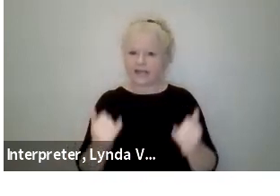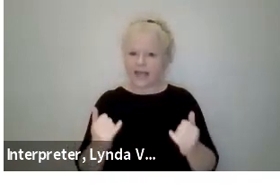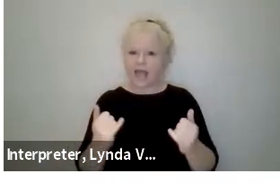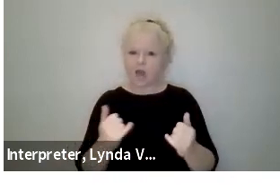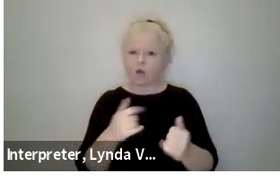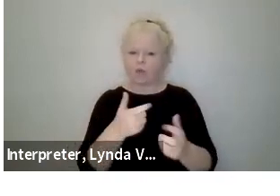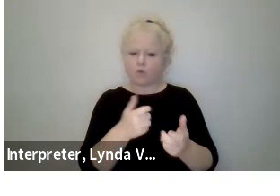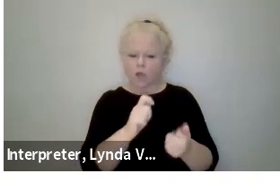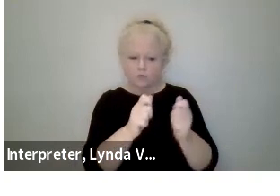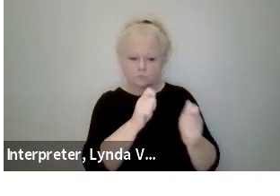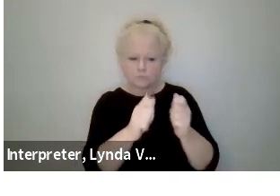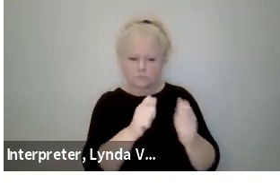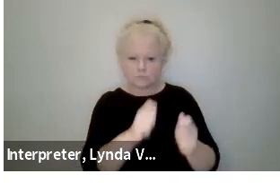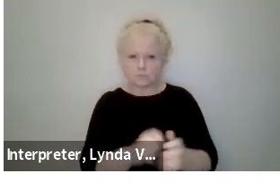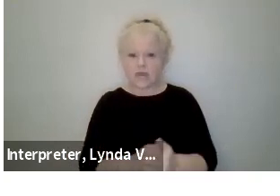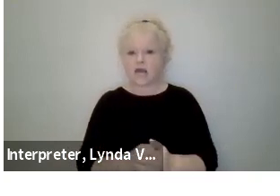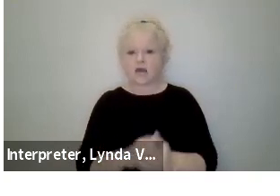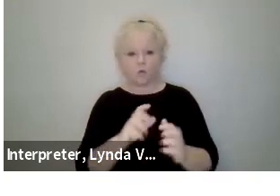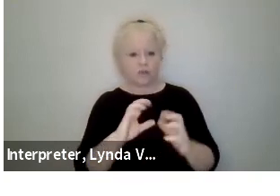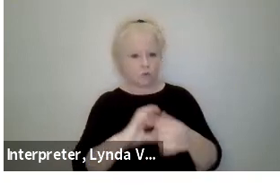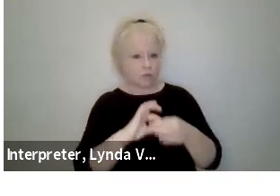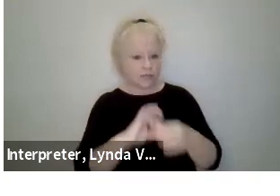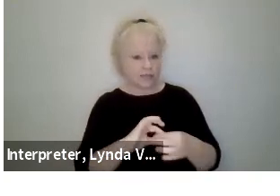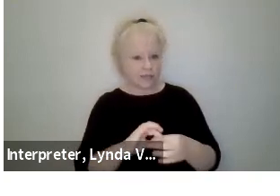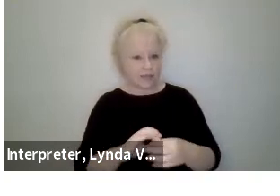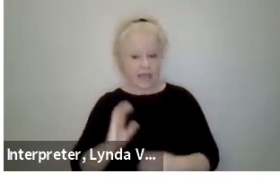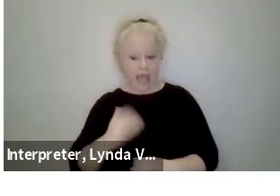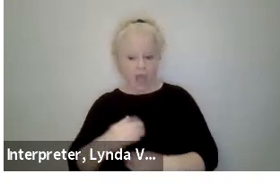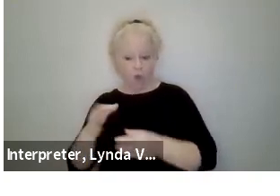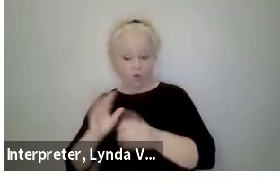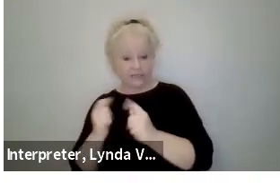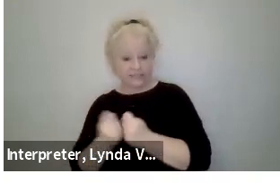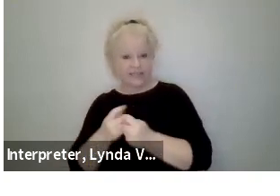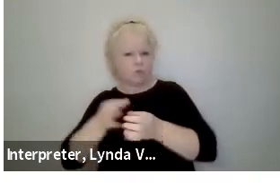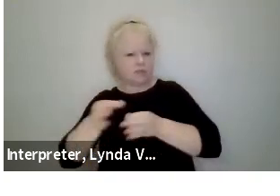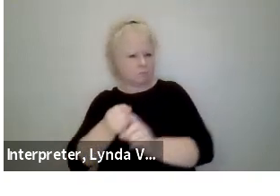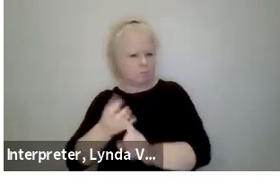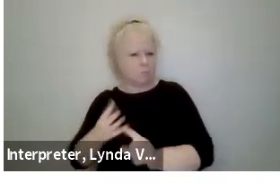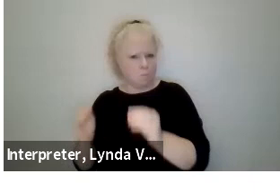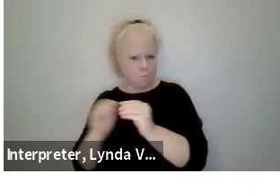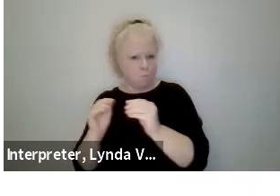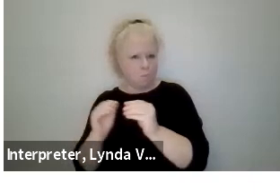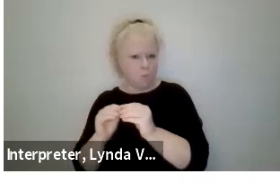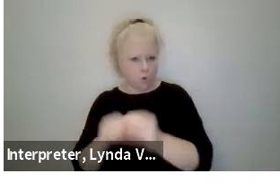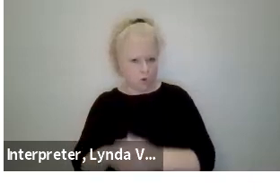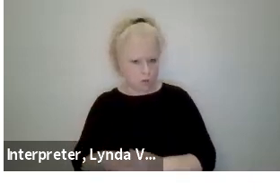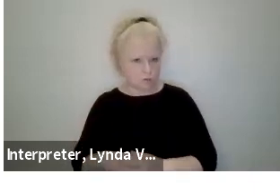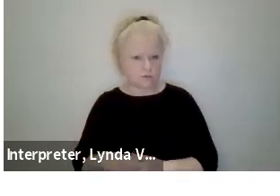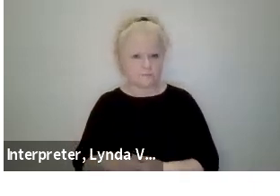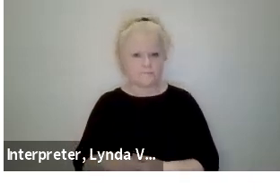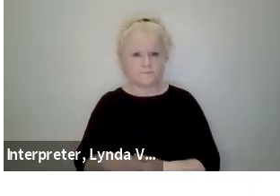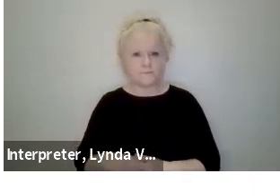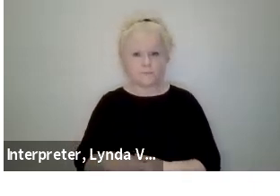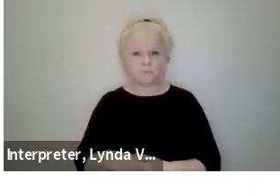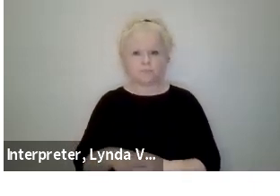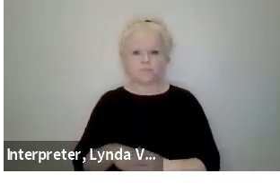these relationships. Our team is going to tell you more about this later on in the presentation, and you'll also be hearing from one of our